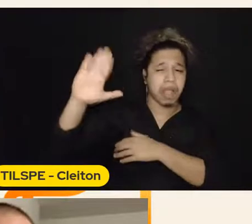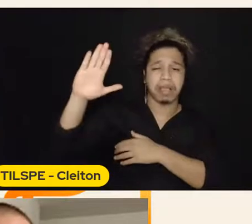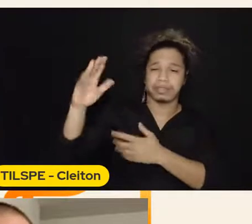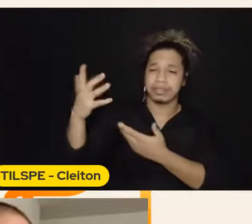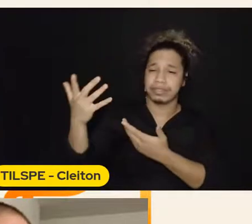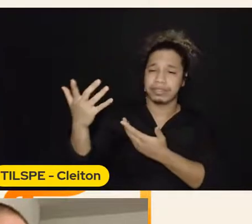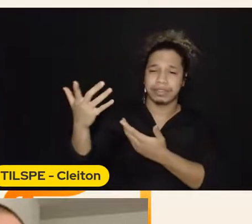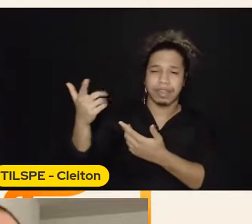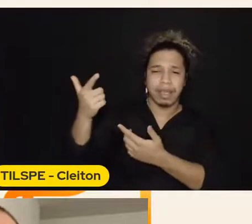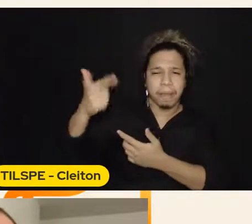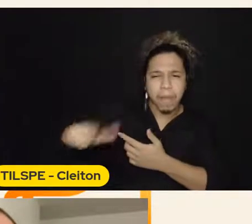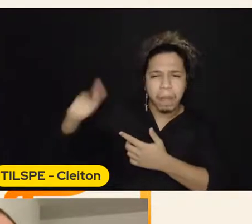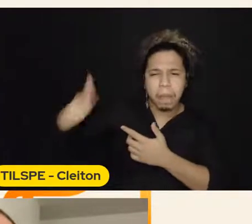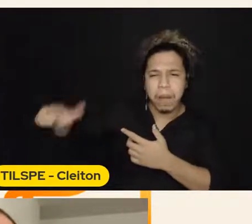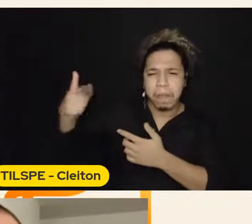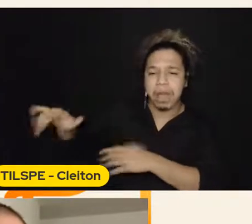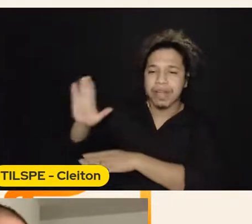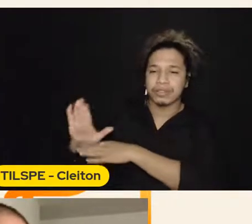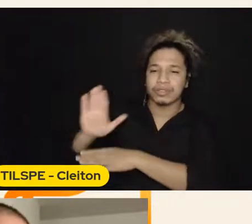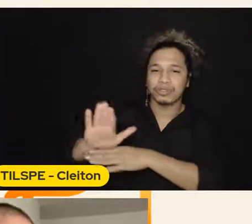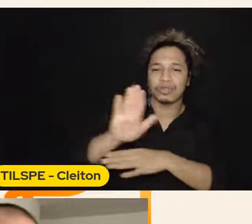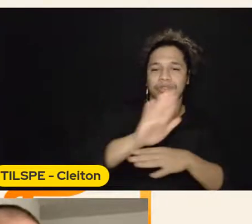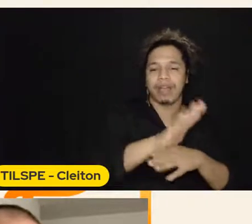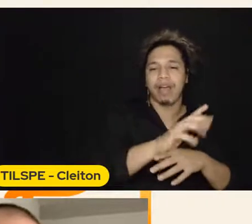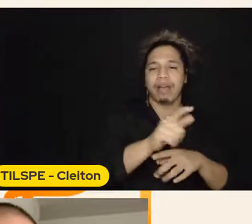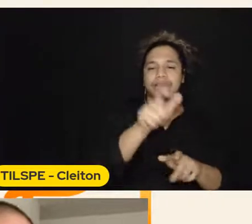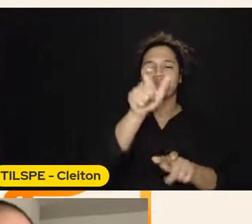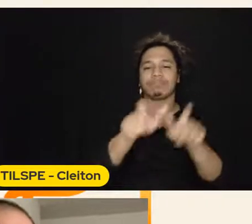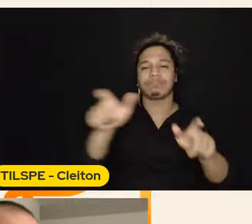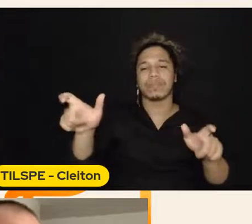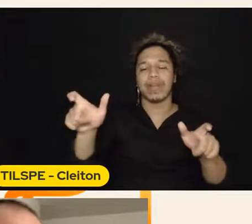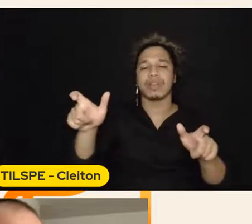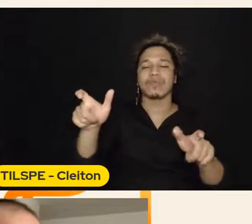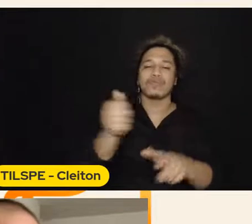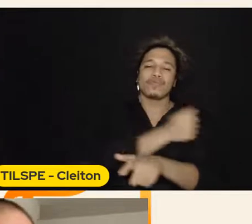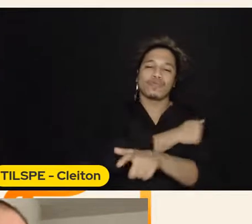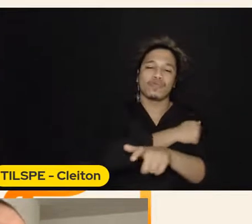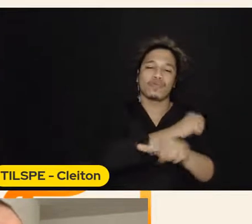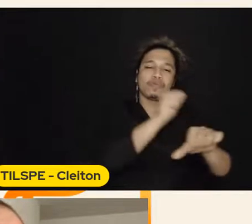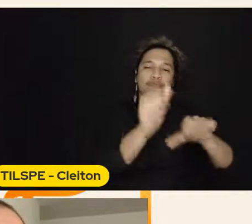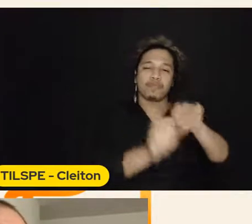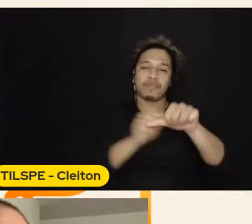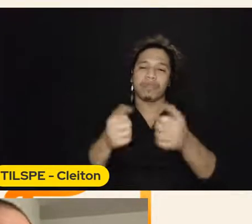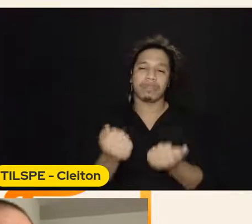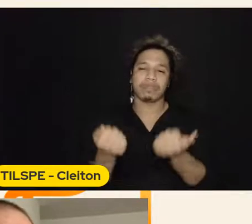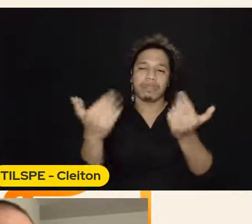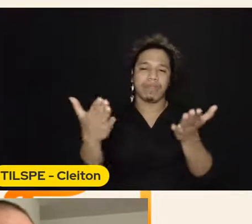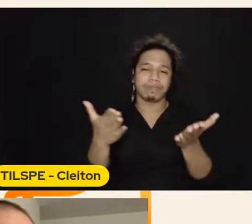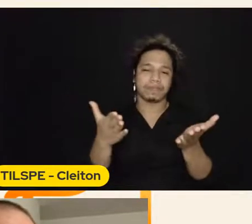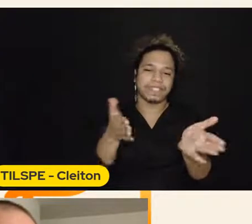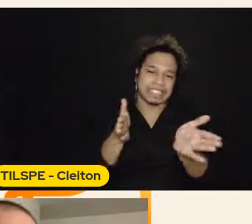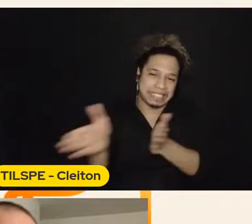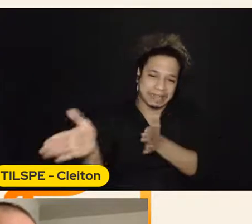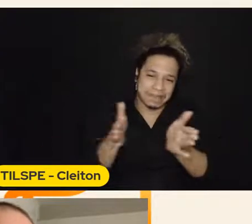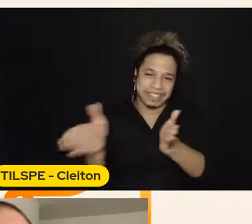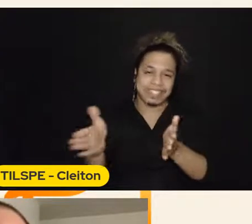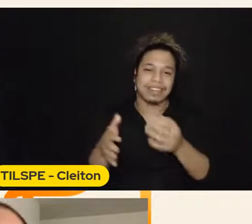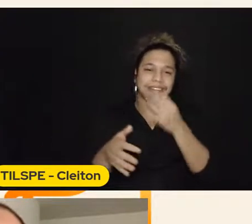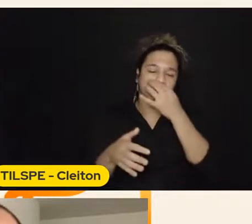this change as well, to these changes, to this change, to this access or lack of access, as I